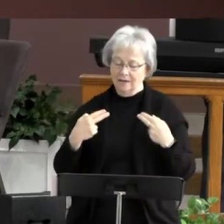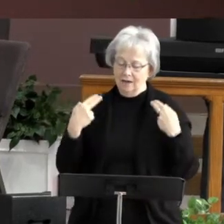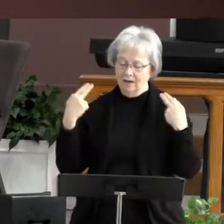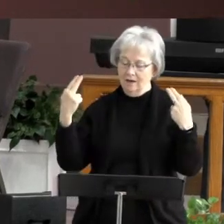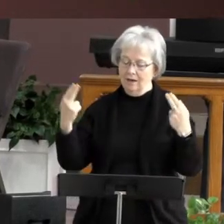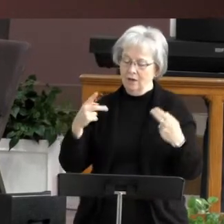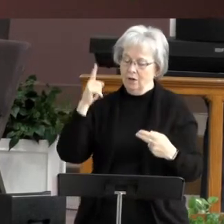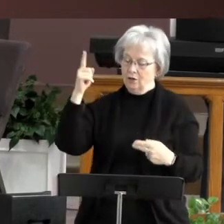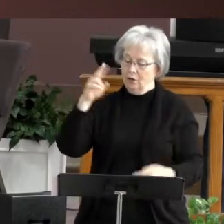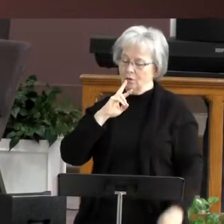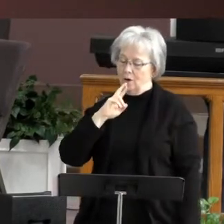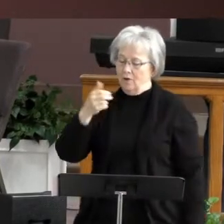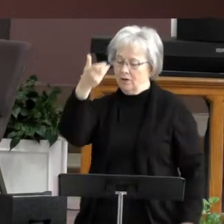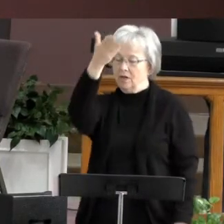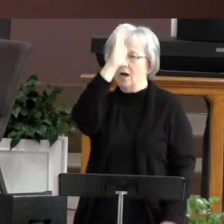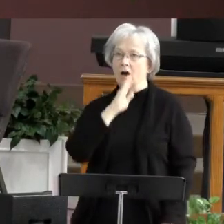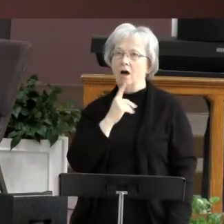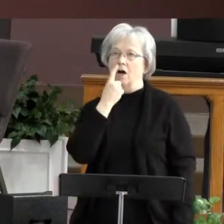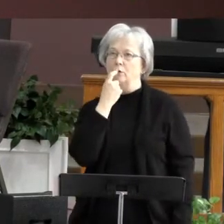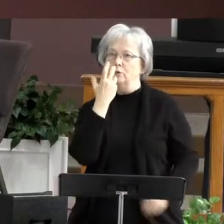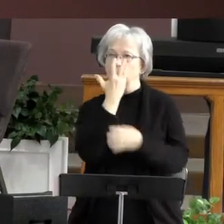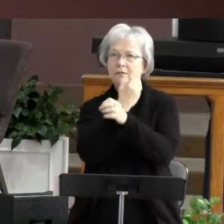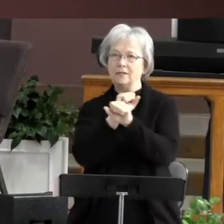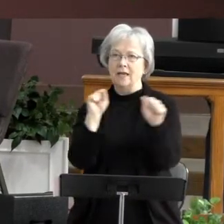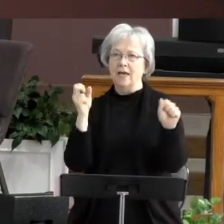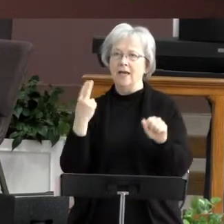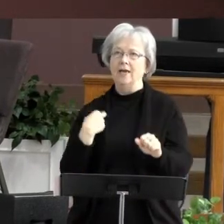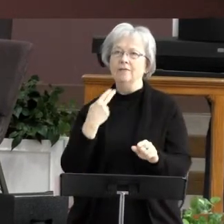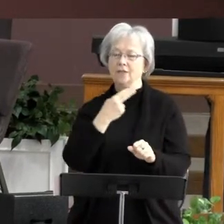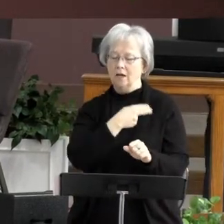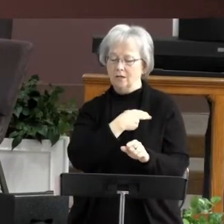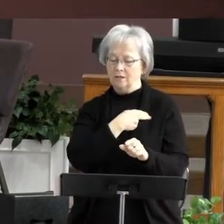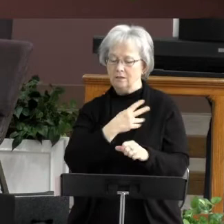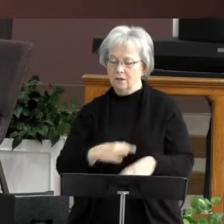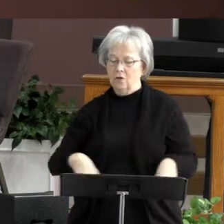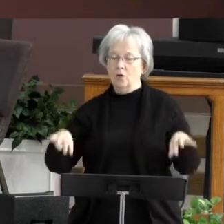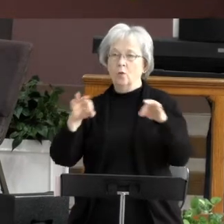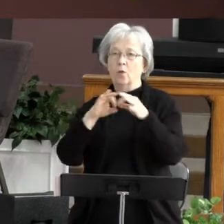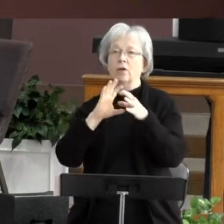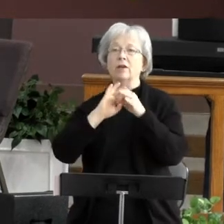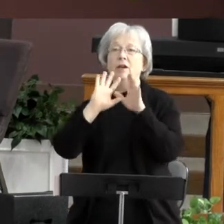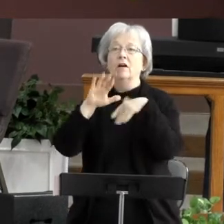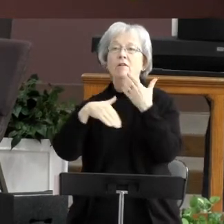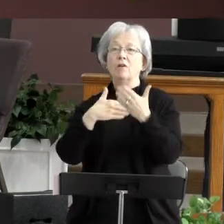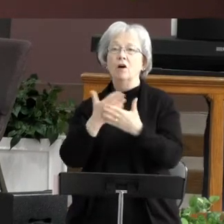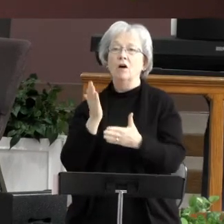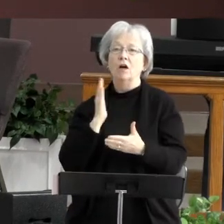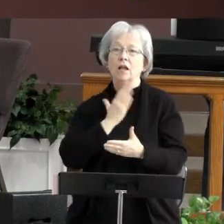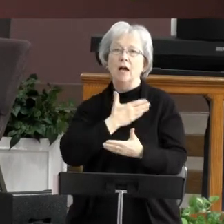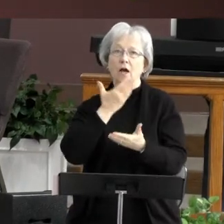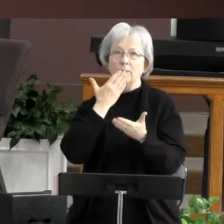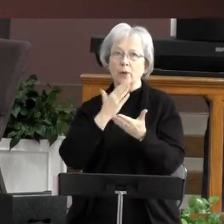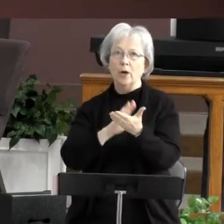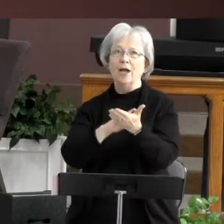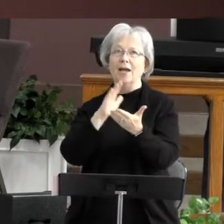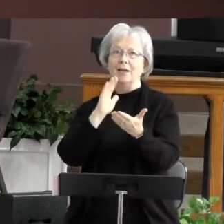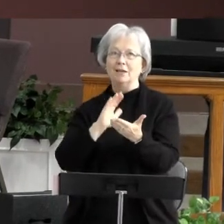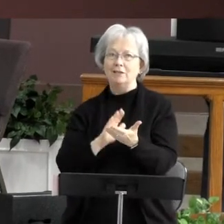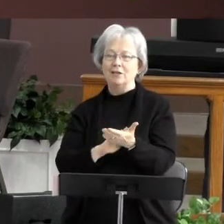Hosanna, You are the God who saves us, worthy of all our